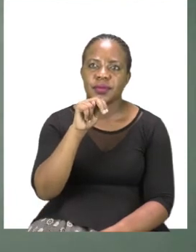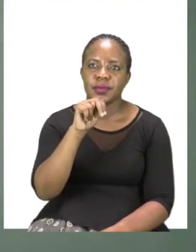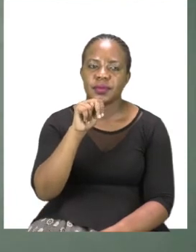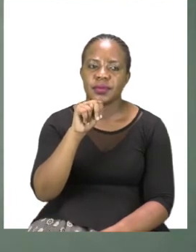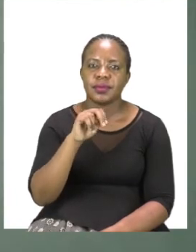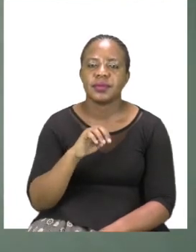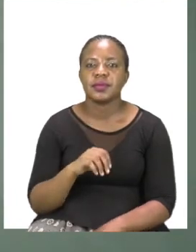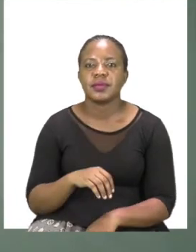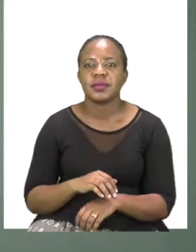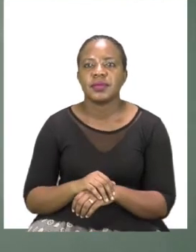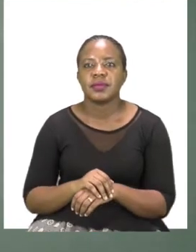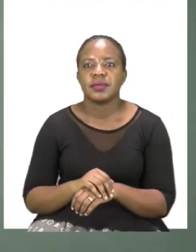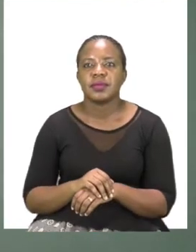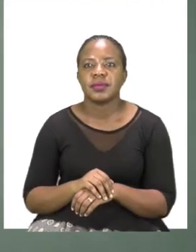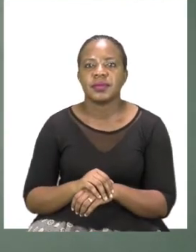November,